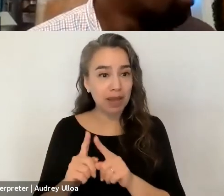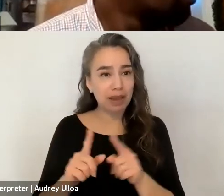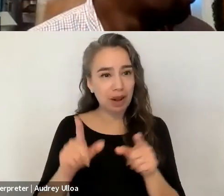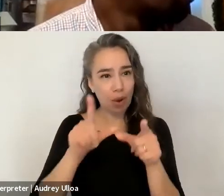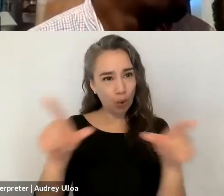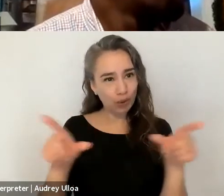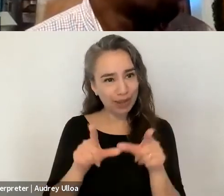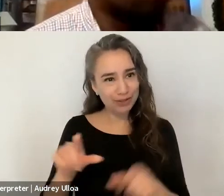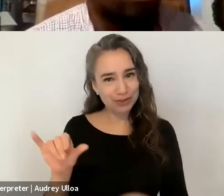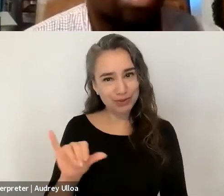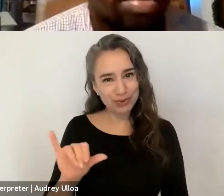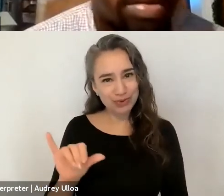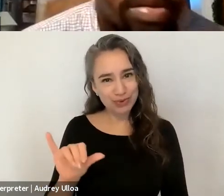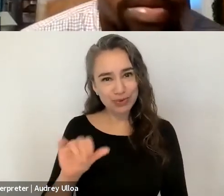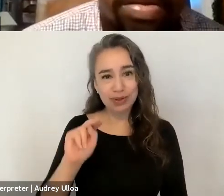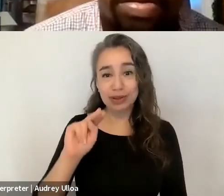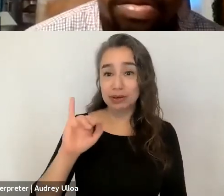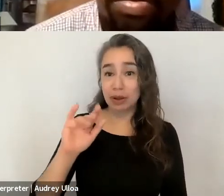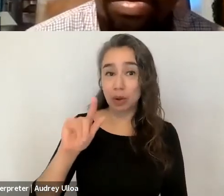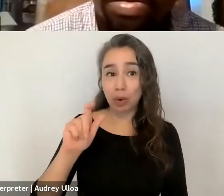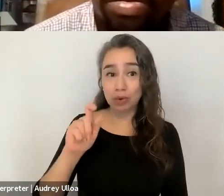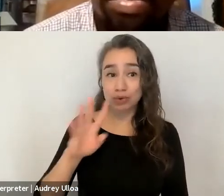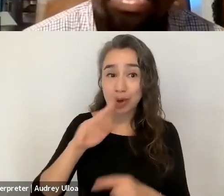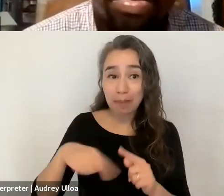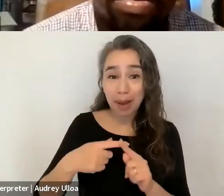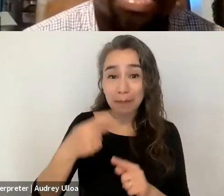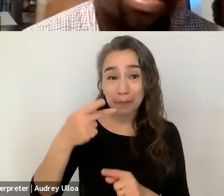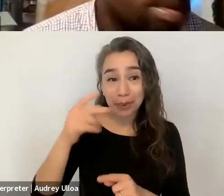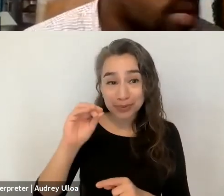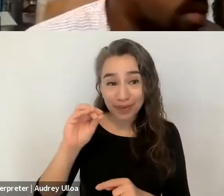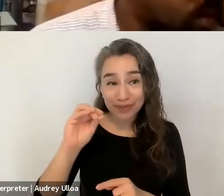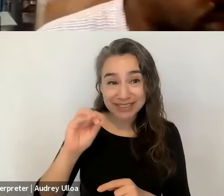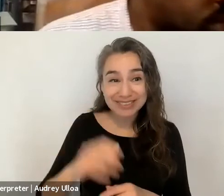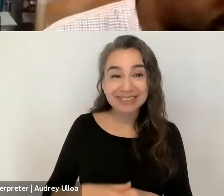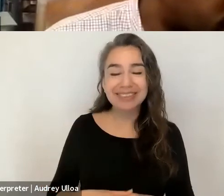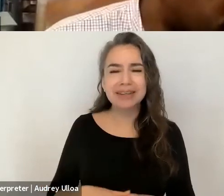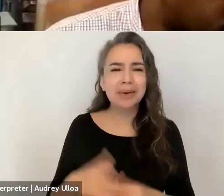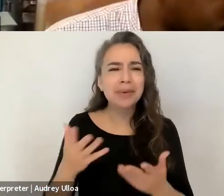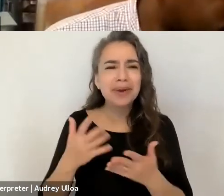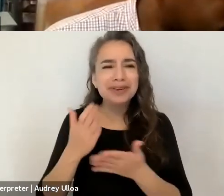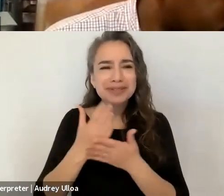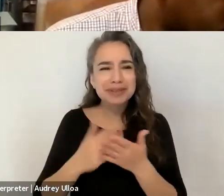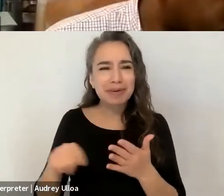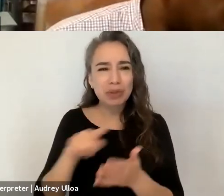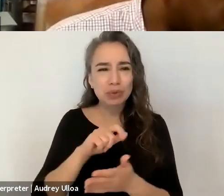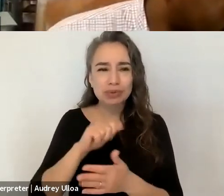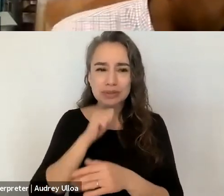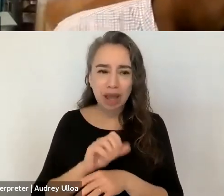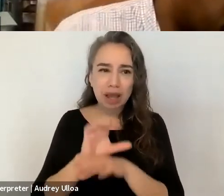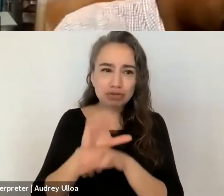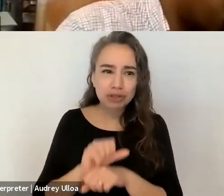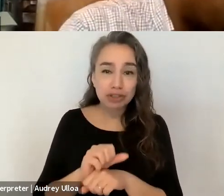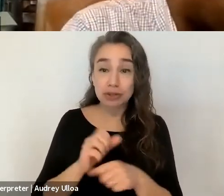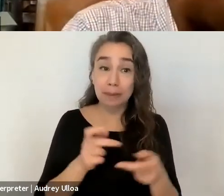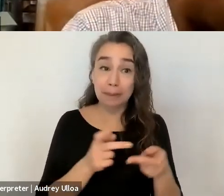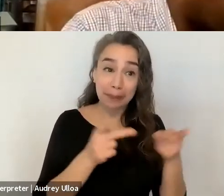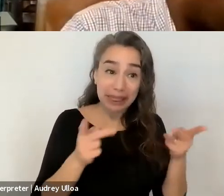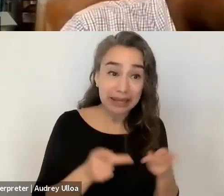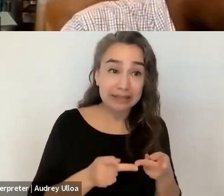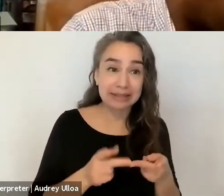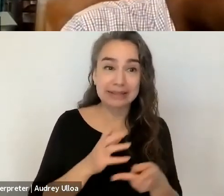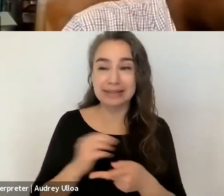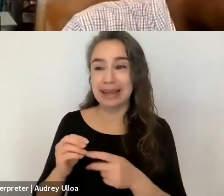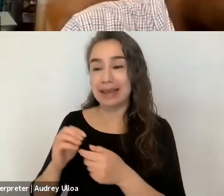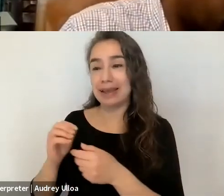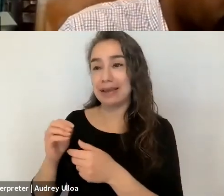locations. Nicole, you made reference to post offices. So what are some of those non-traditional places and partners that you